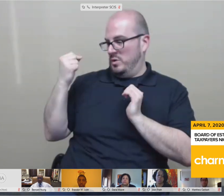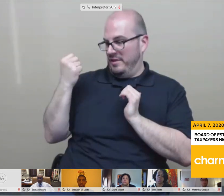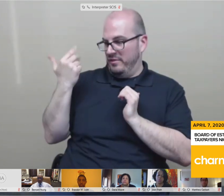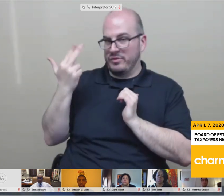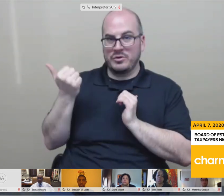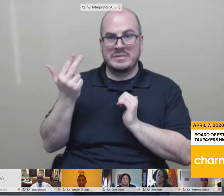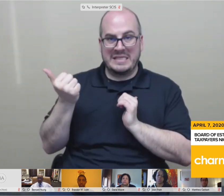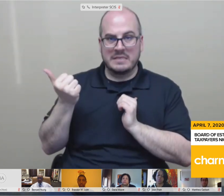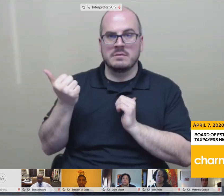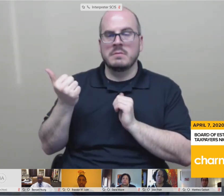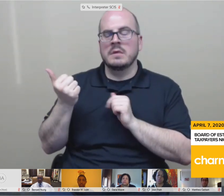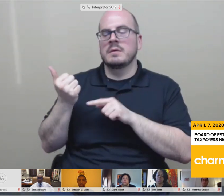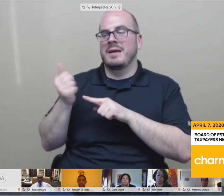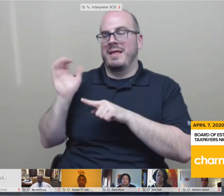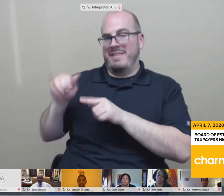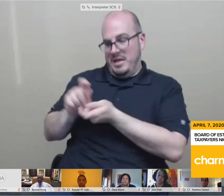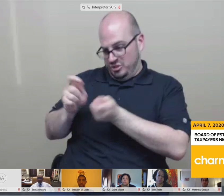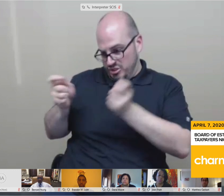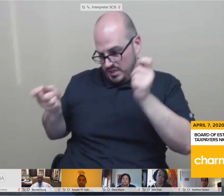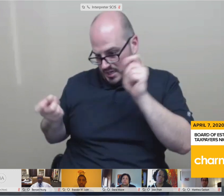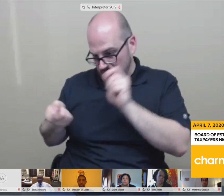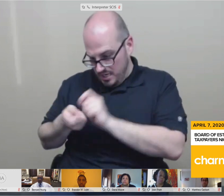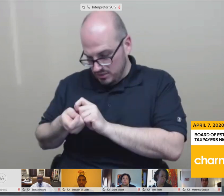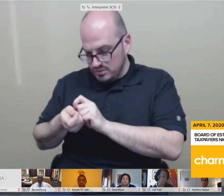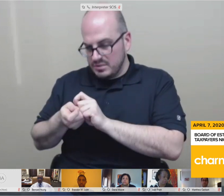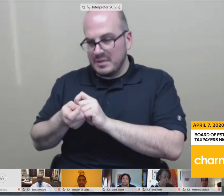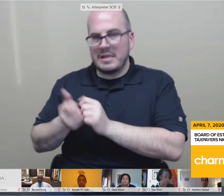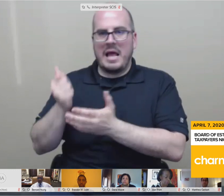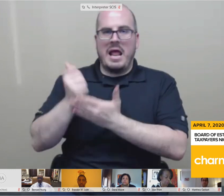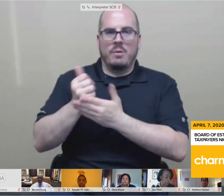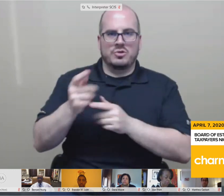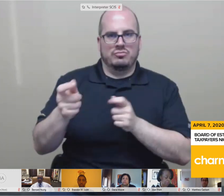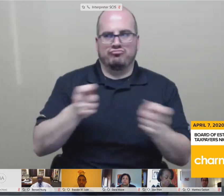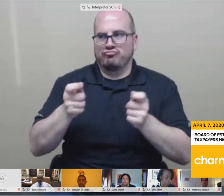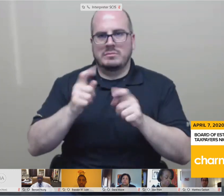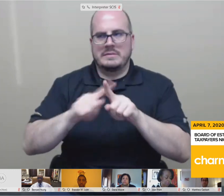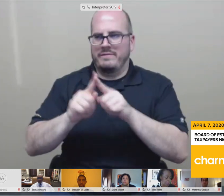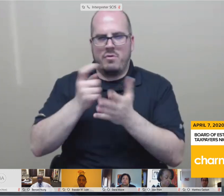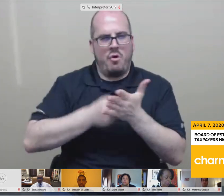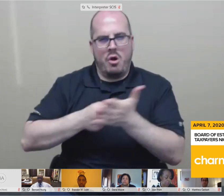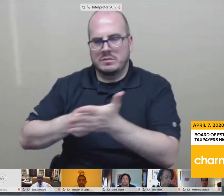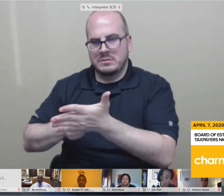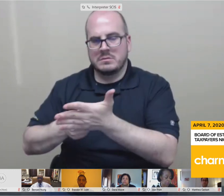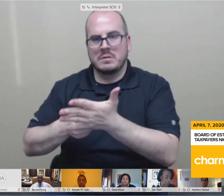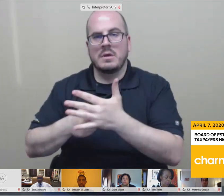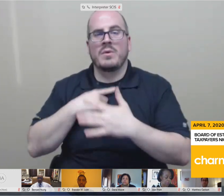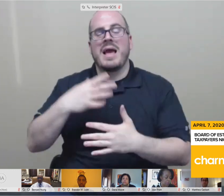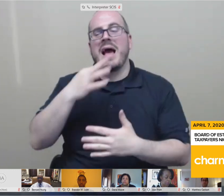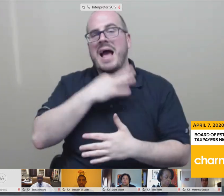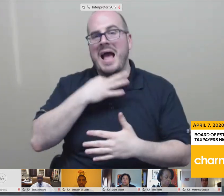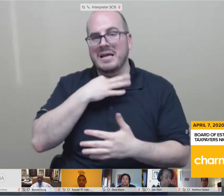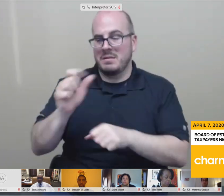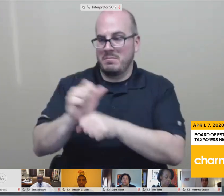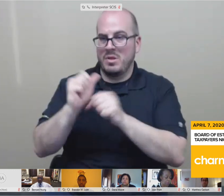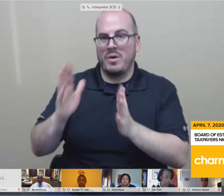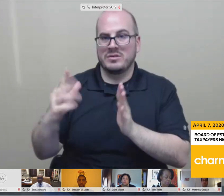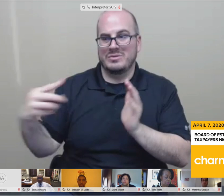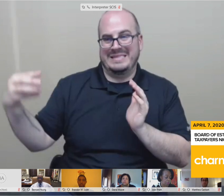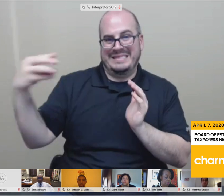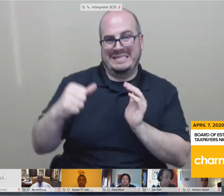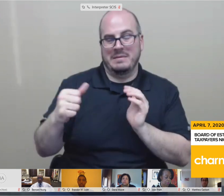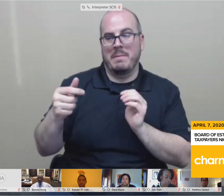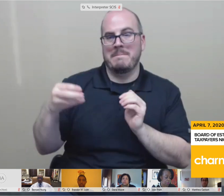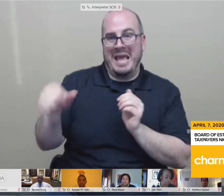2013. That was a change that got our costs under control on that side. It did ask our employees to contribute a little bit more for their